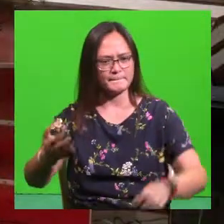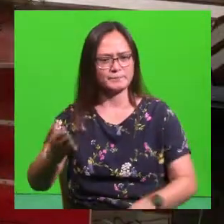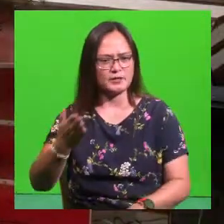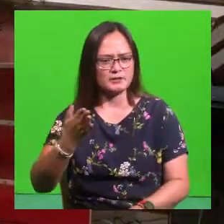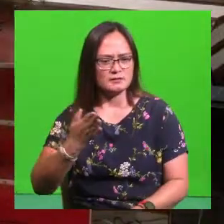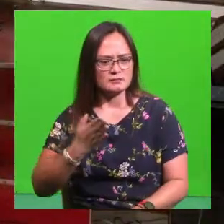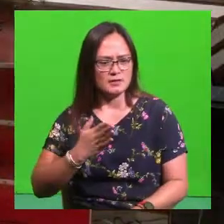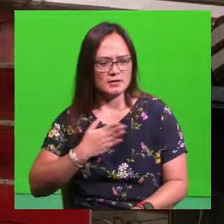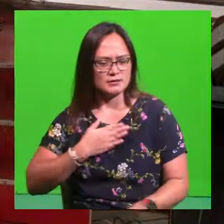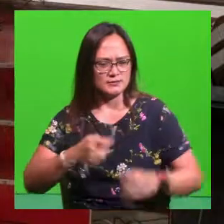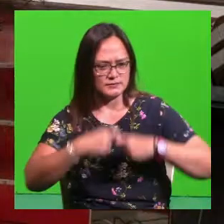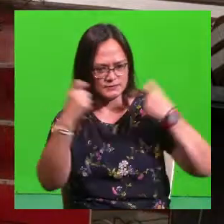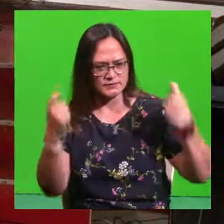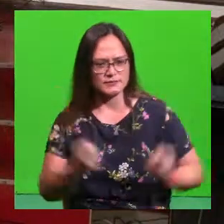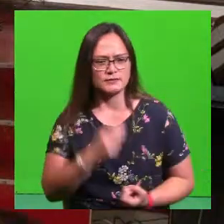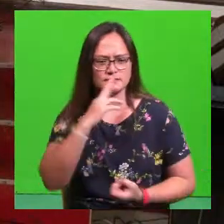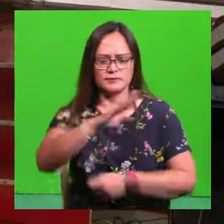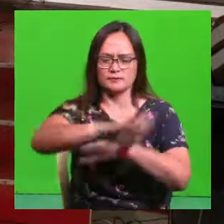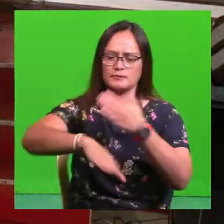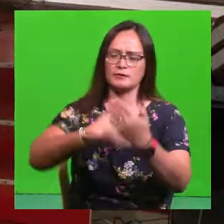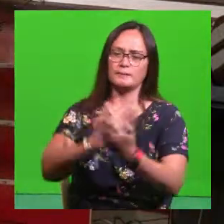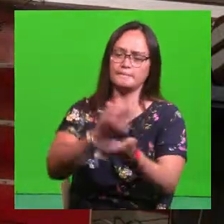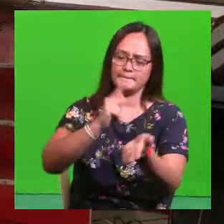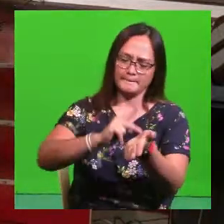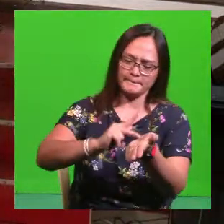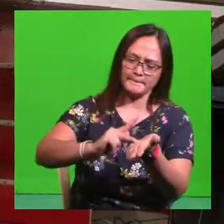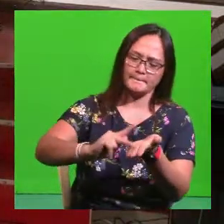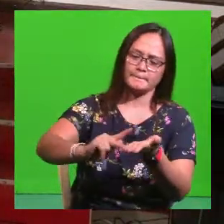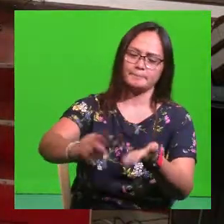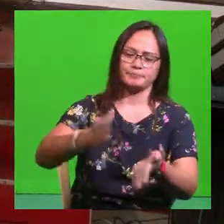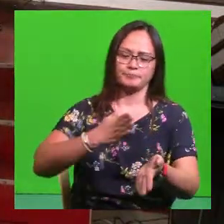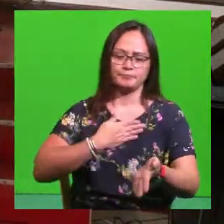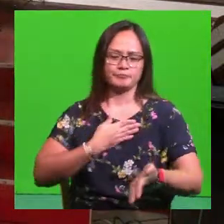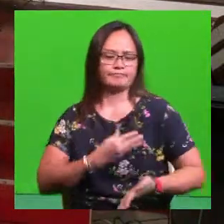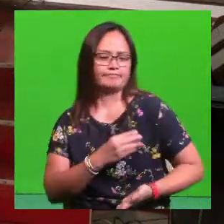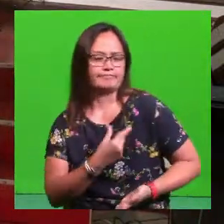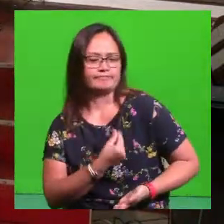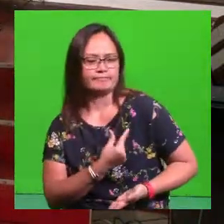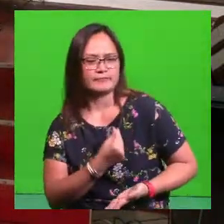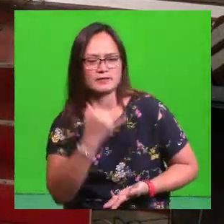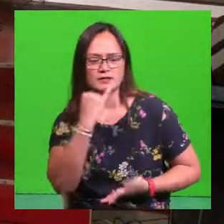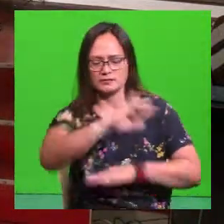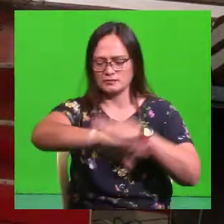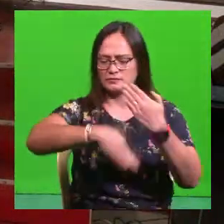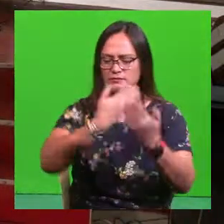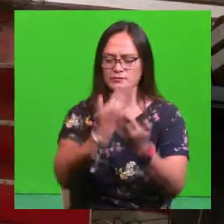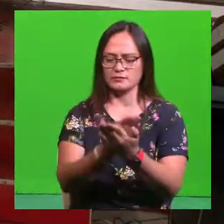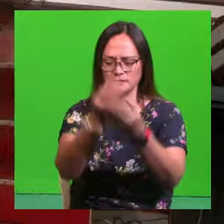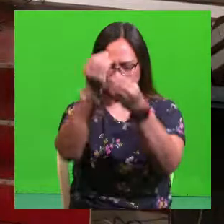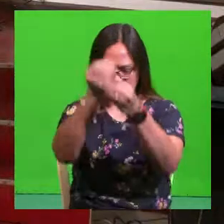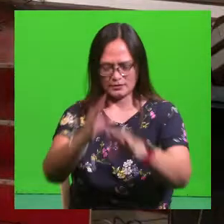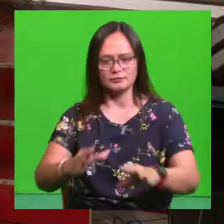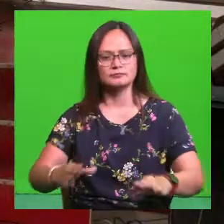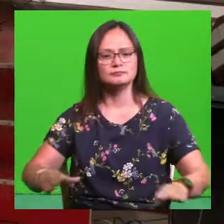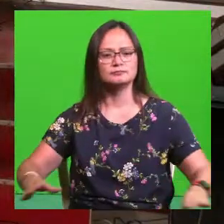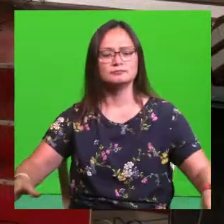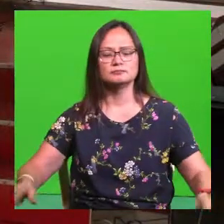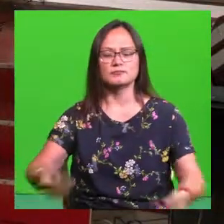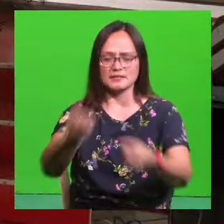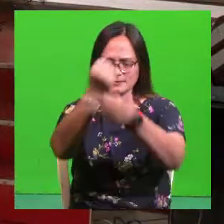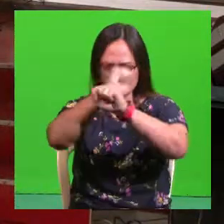My sins are all pardoned. My guilt is all gone.